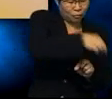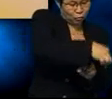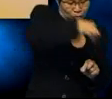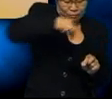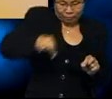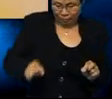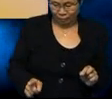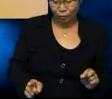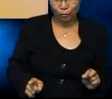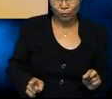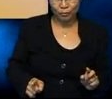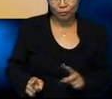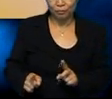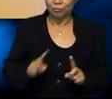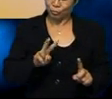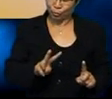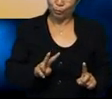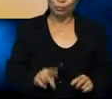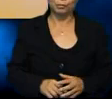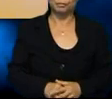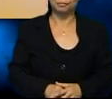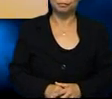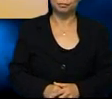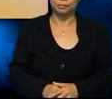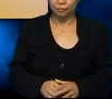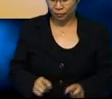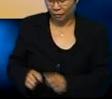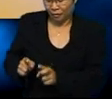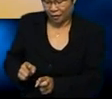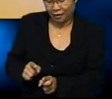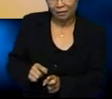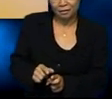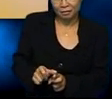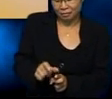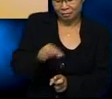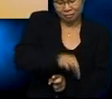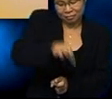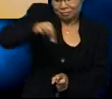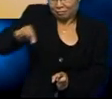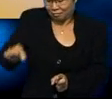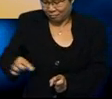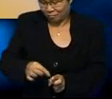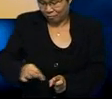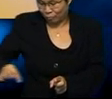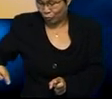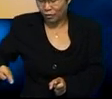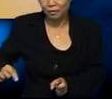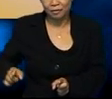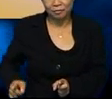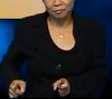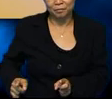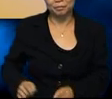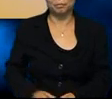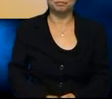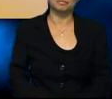From the mark, we place the straw again, number 2. Finas marked it again and we continue to